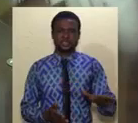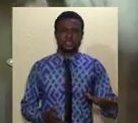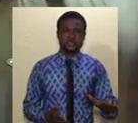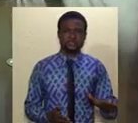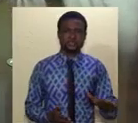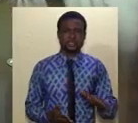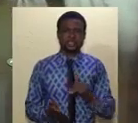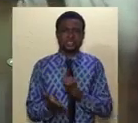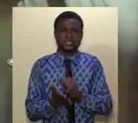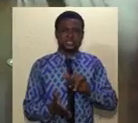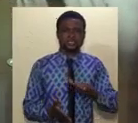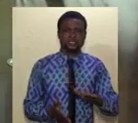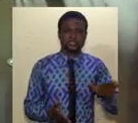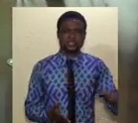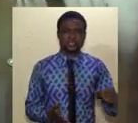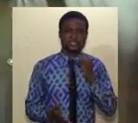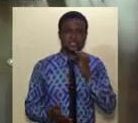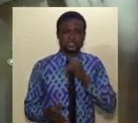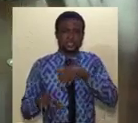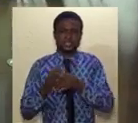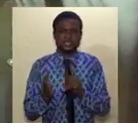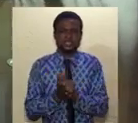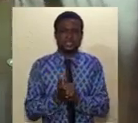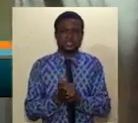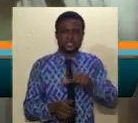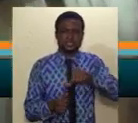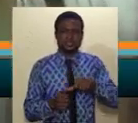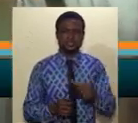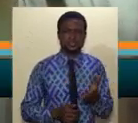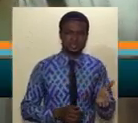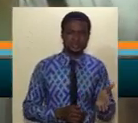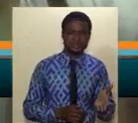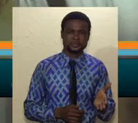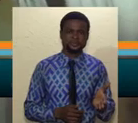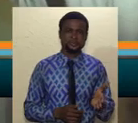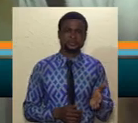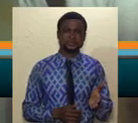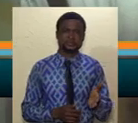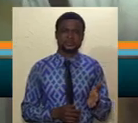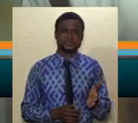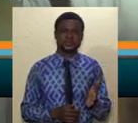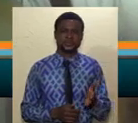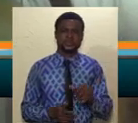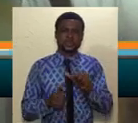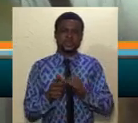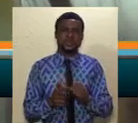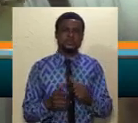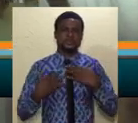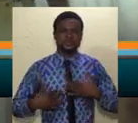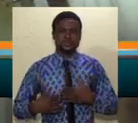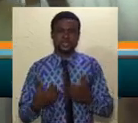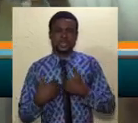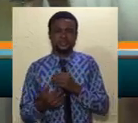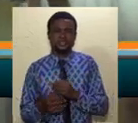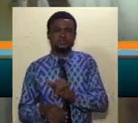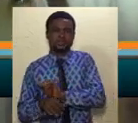So that social worker saw something, she said something, and she did something as a mandated reporter. So